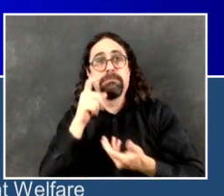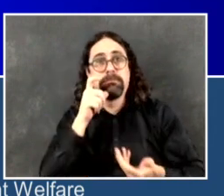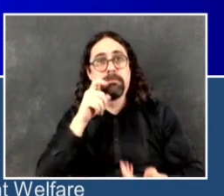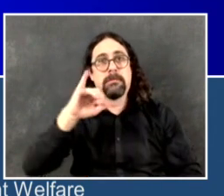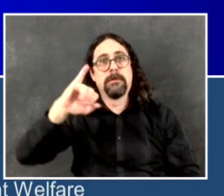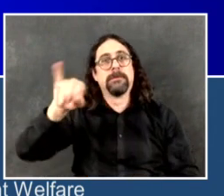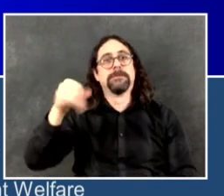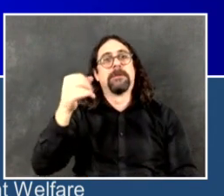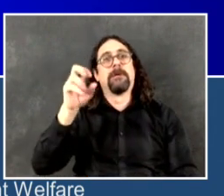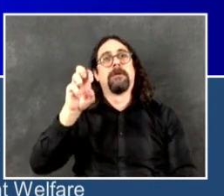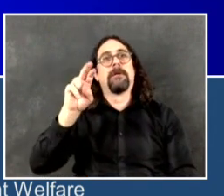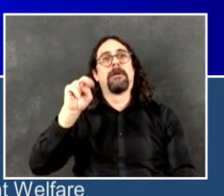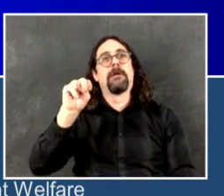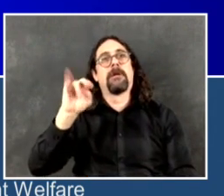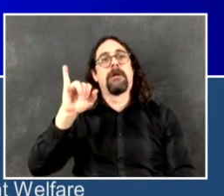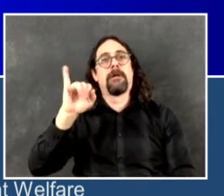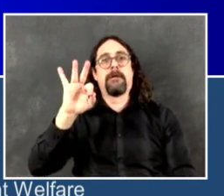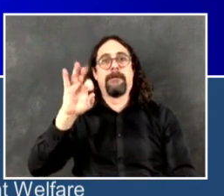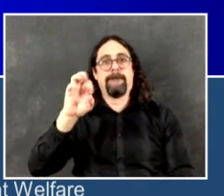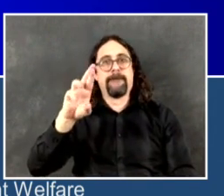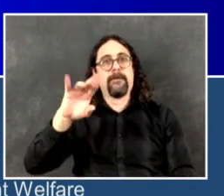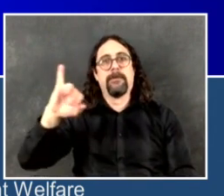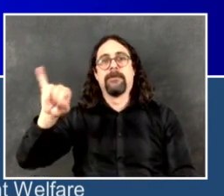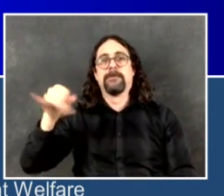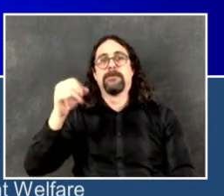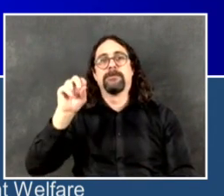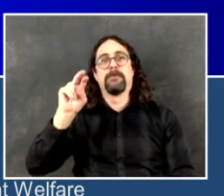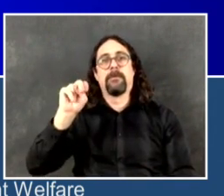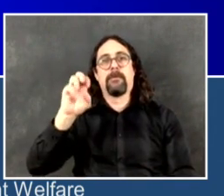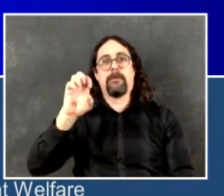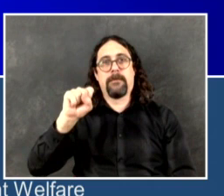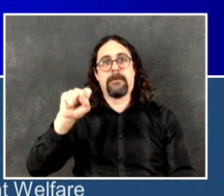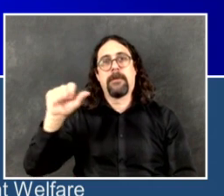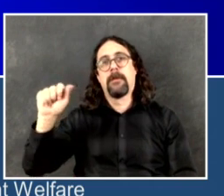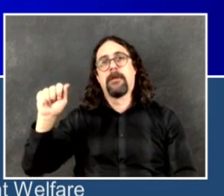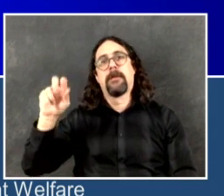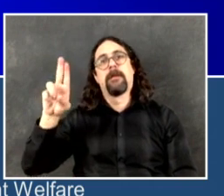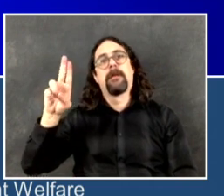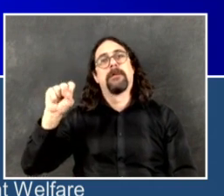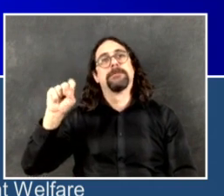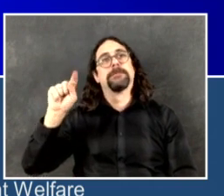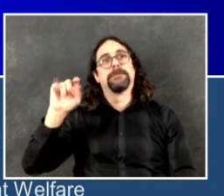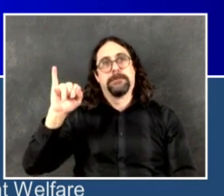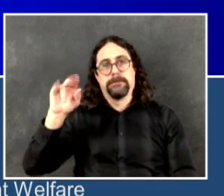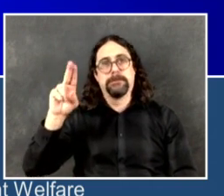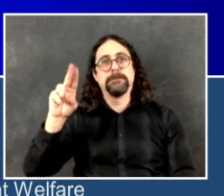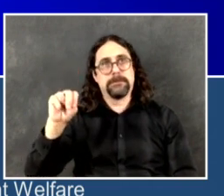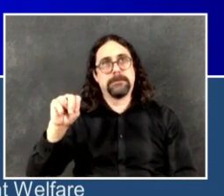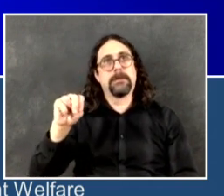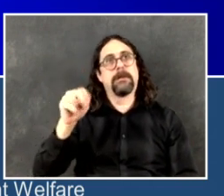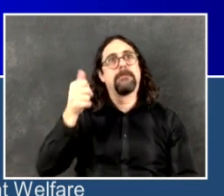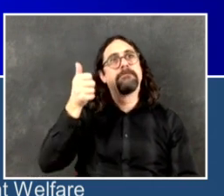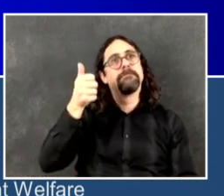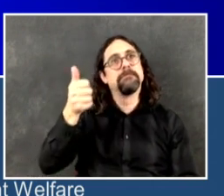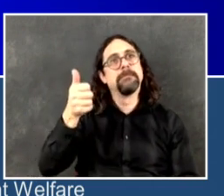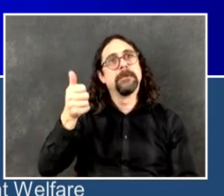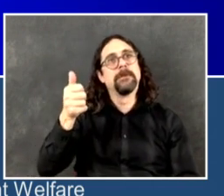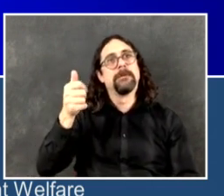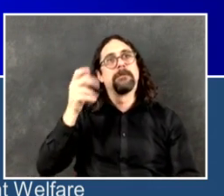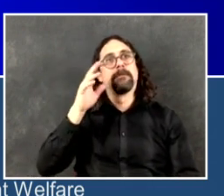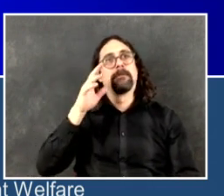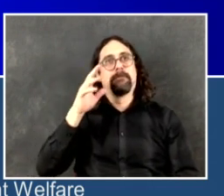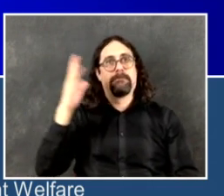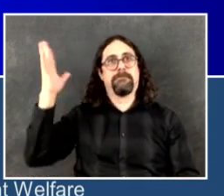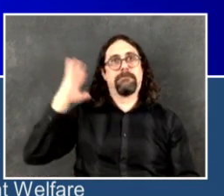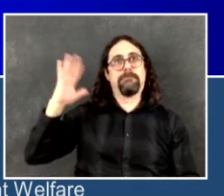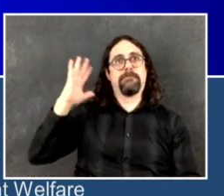for. She was the co-chair of my transition when I came into City Hall. She helped us build this administration as CEO of the Federation of Protestant